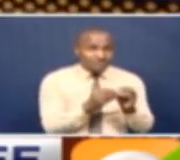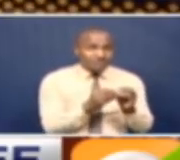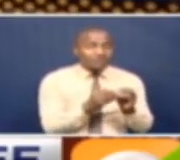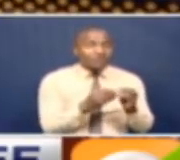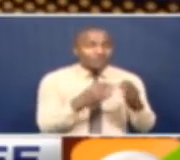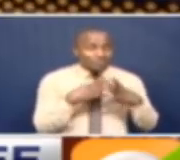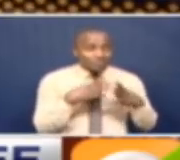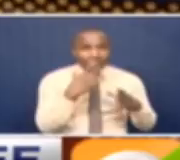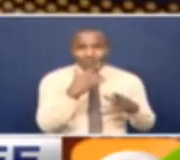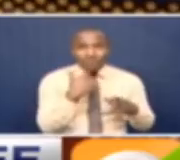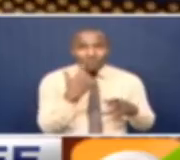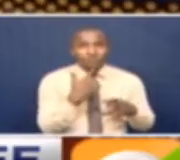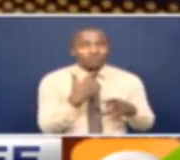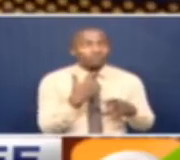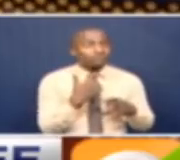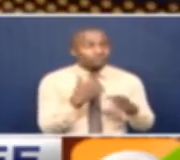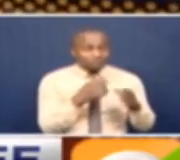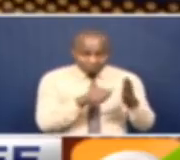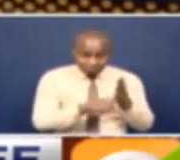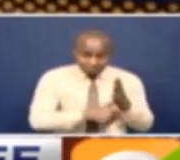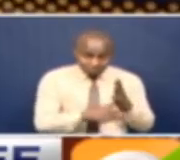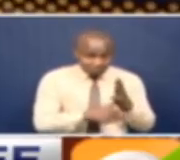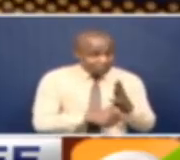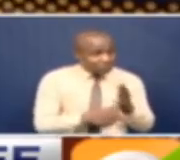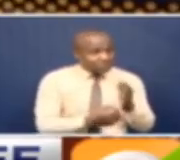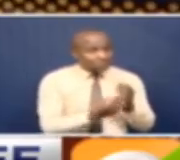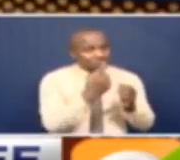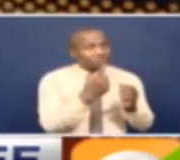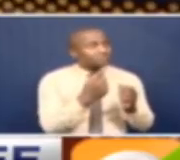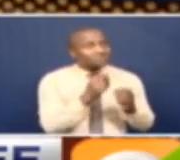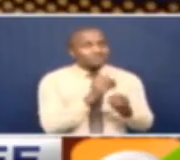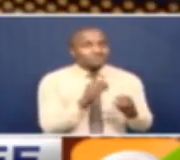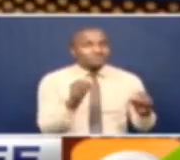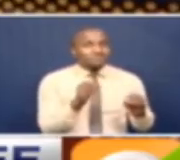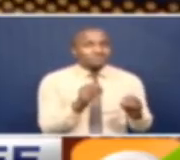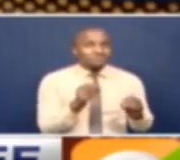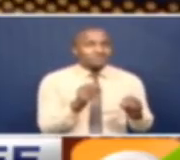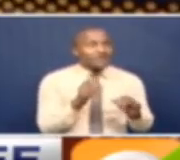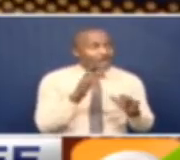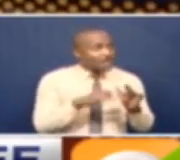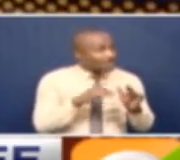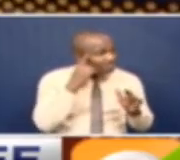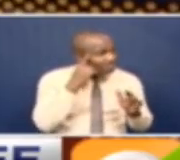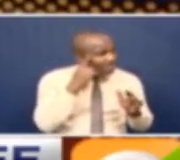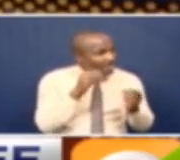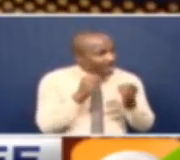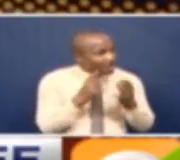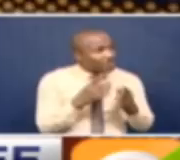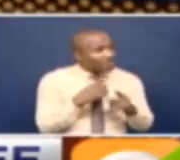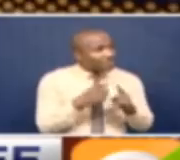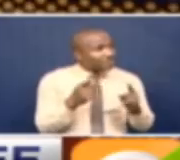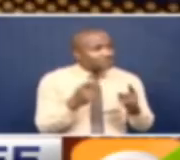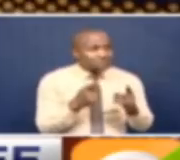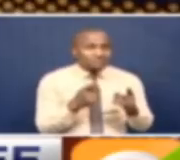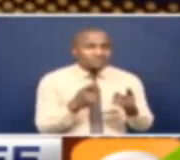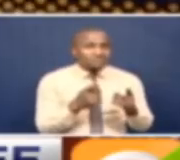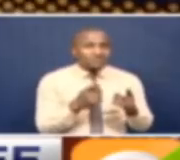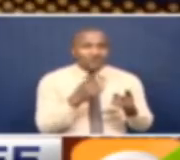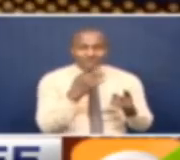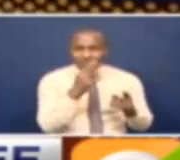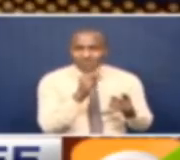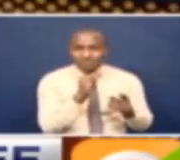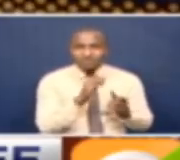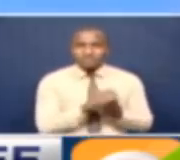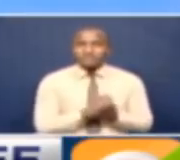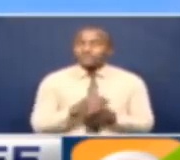who were not identified biometrically. I can't remember what the number is, but they were definitely not 4 million. All right, gentlemen, I want to